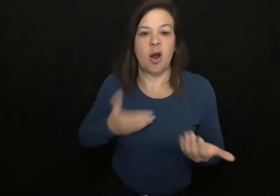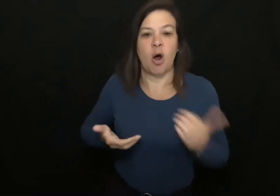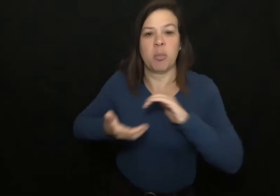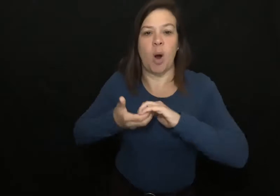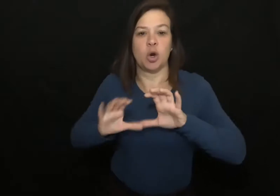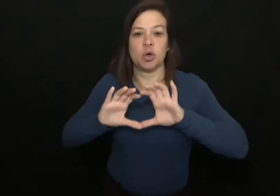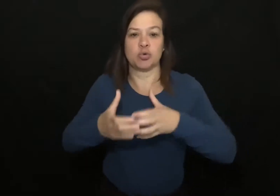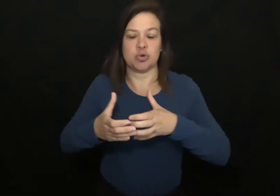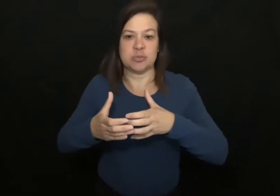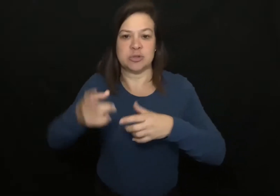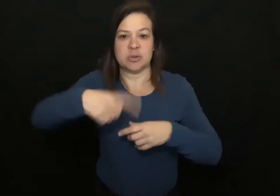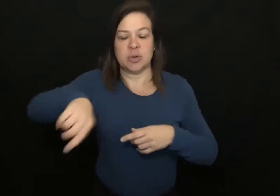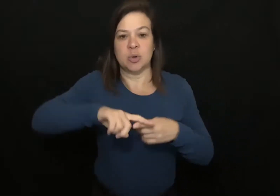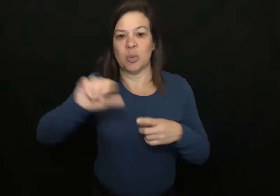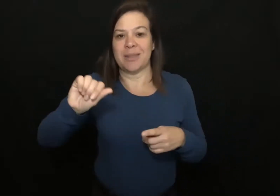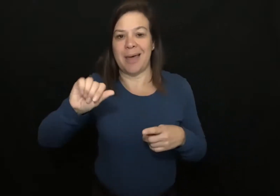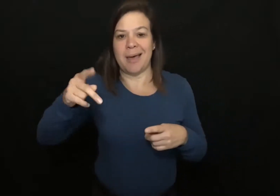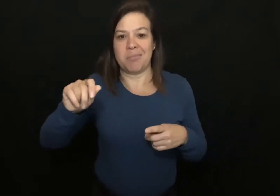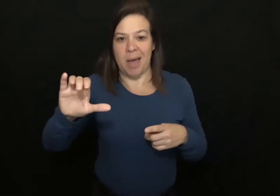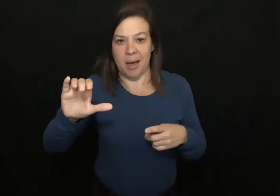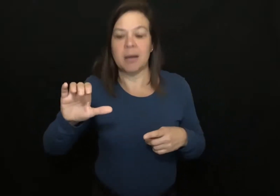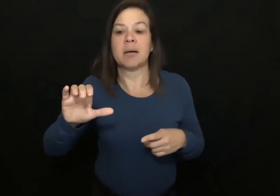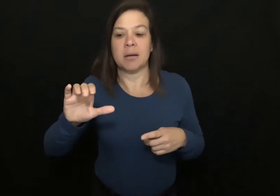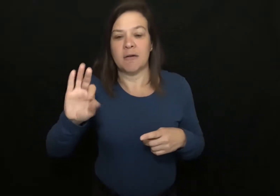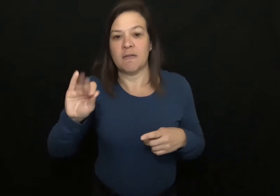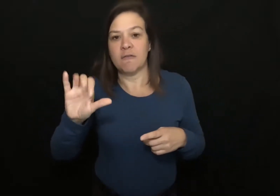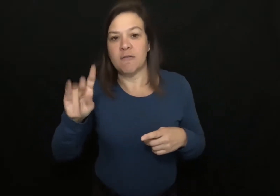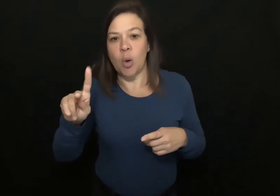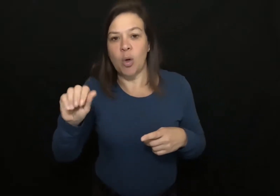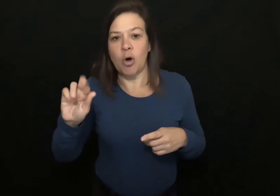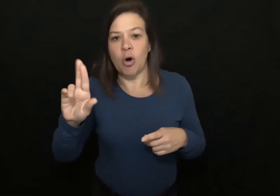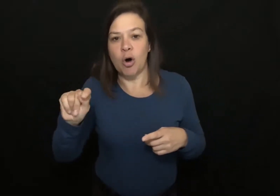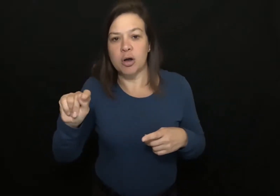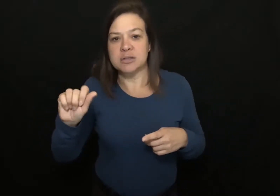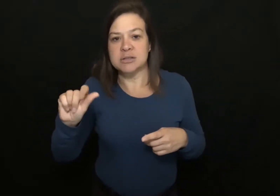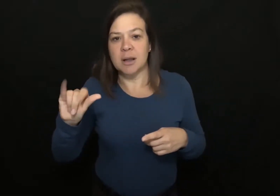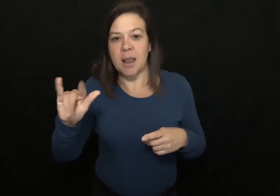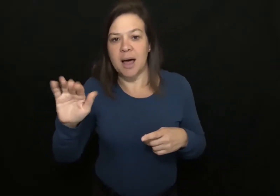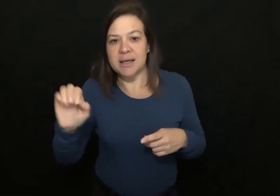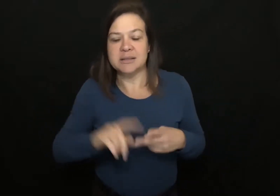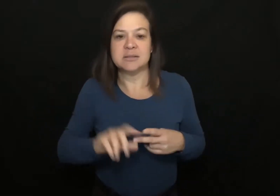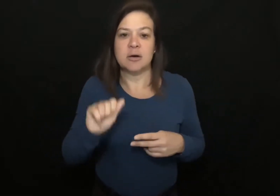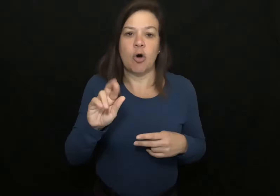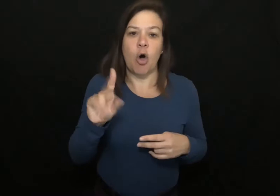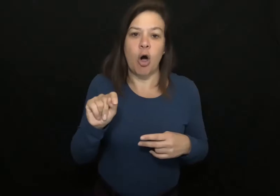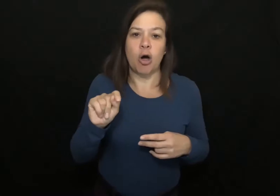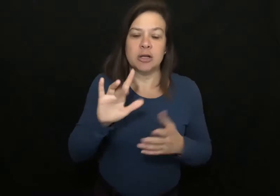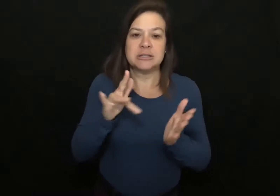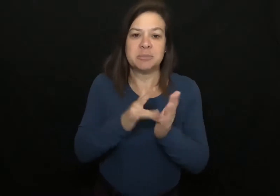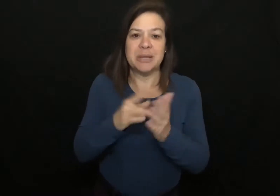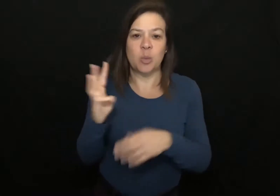within APAC, including Folk Arts Alliance, Arts Midwest, Western